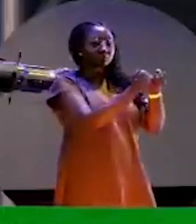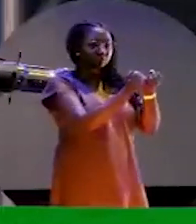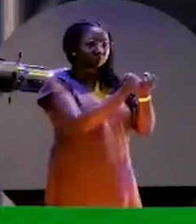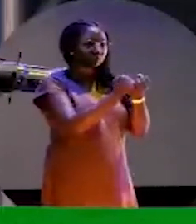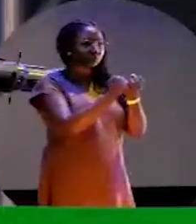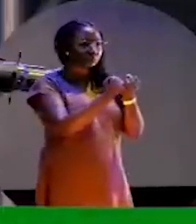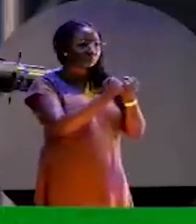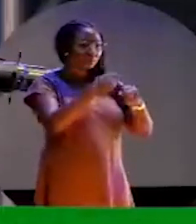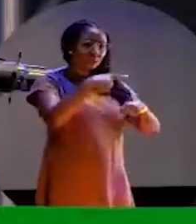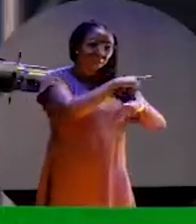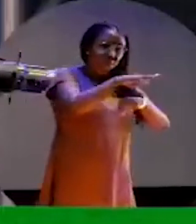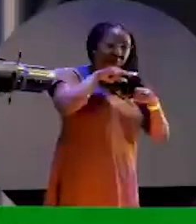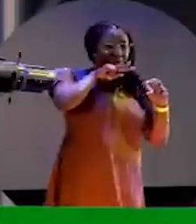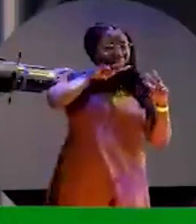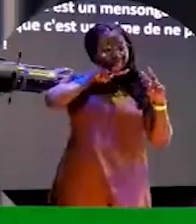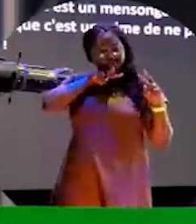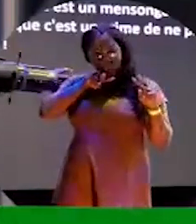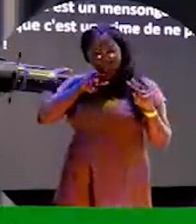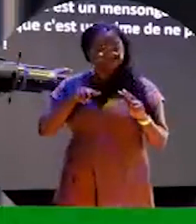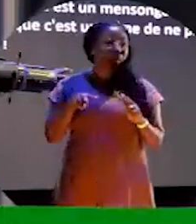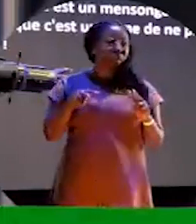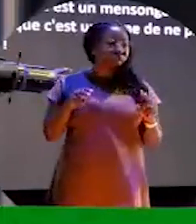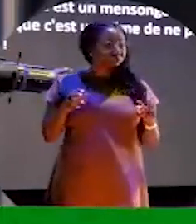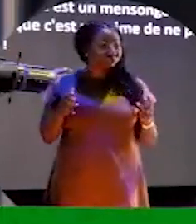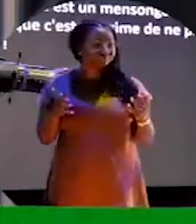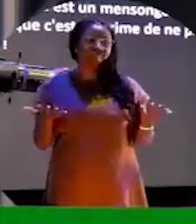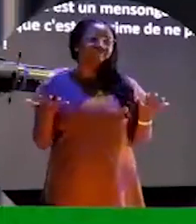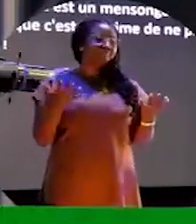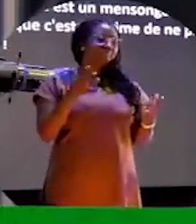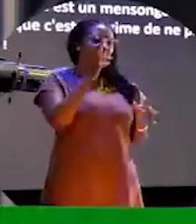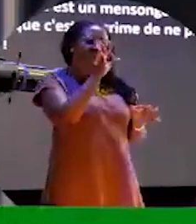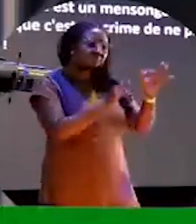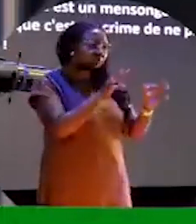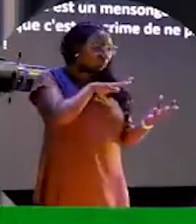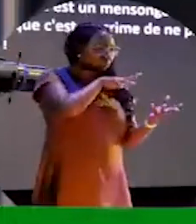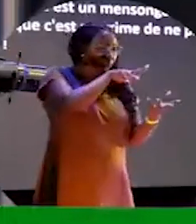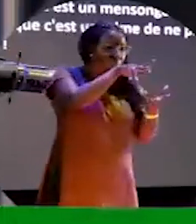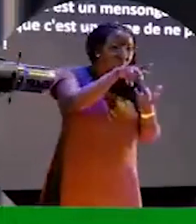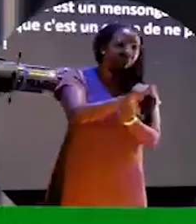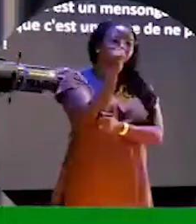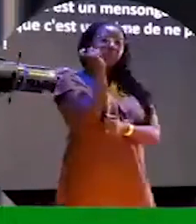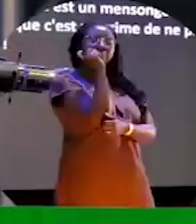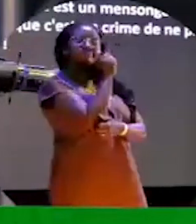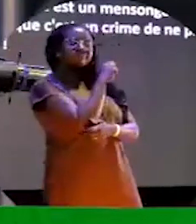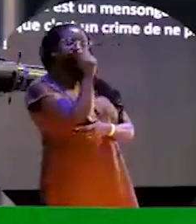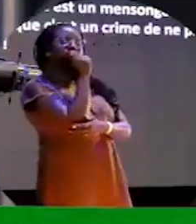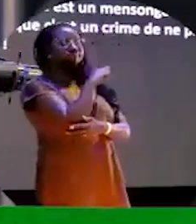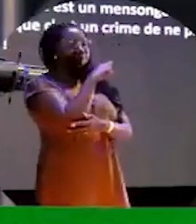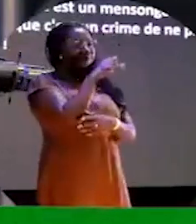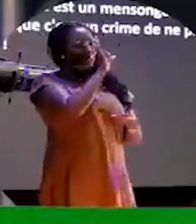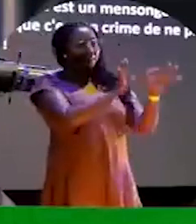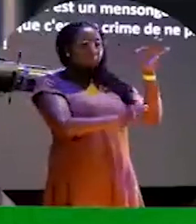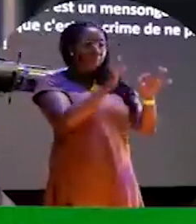tragedy. World justice is a tamed lie. The agreed dictate, it's